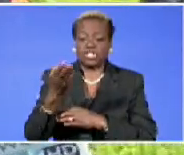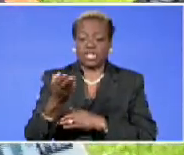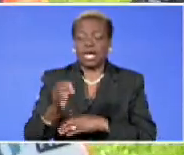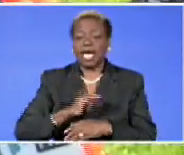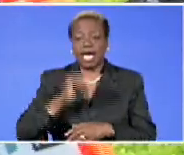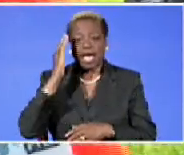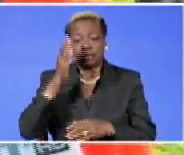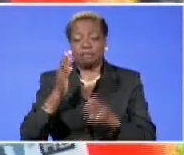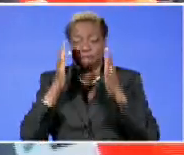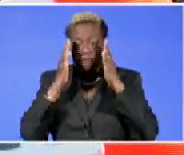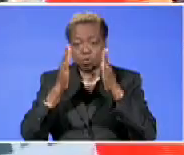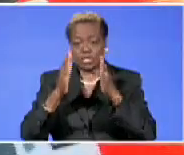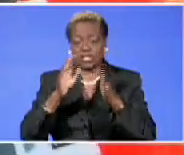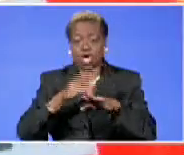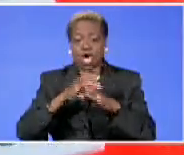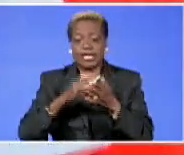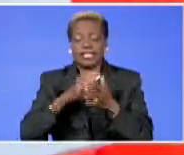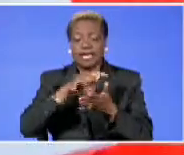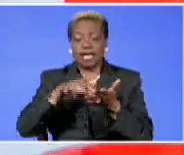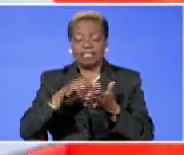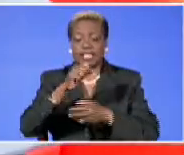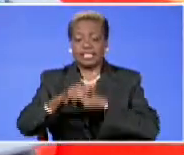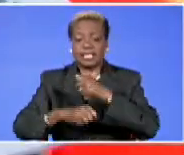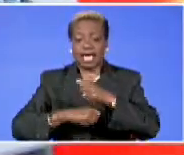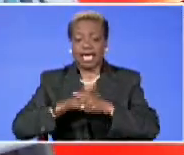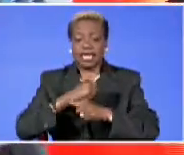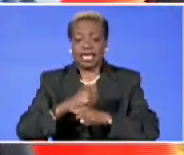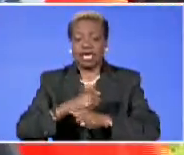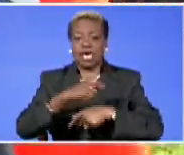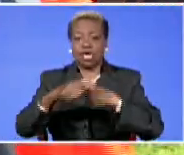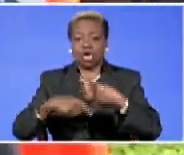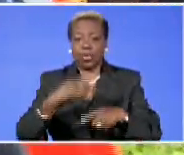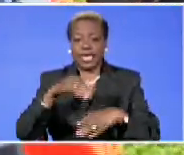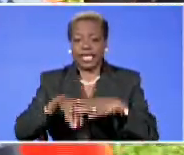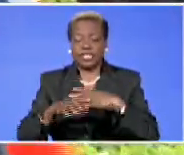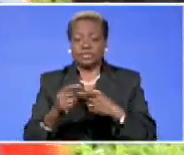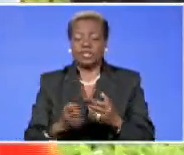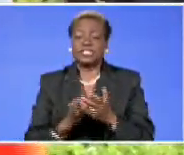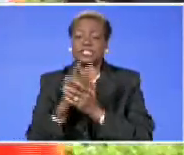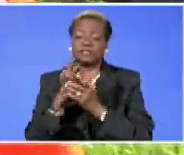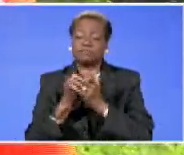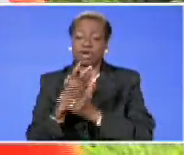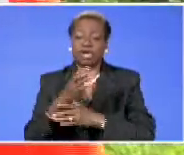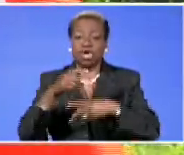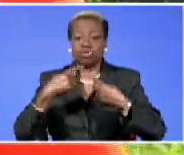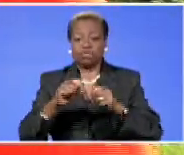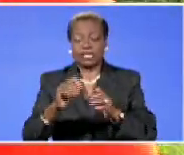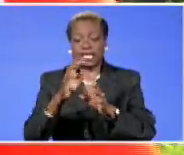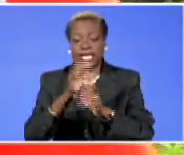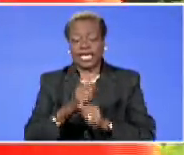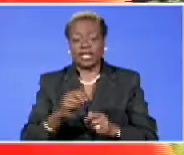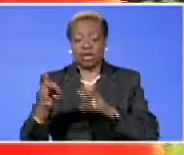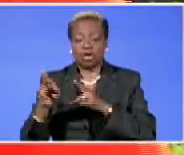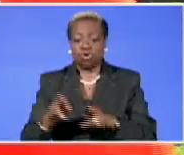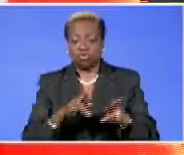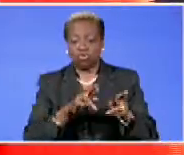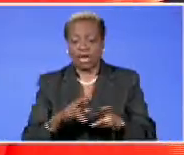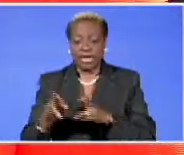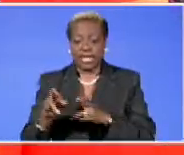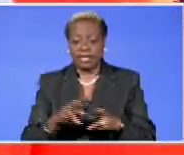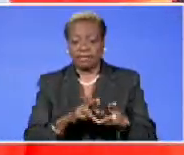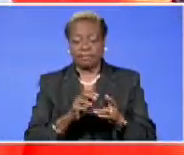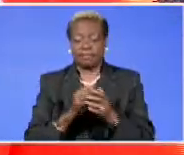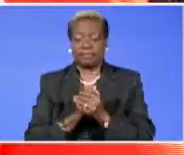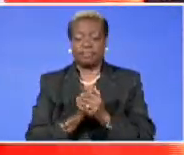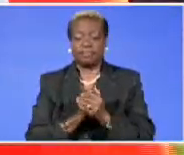this year. And then just going into the spring trying to get ready, hopefully to play with the team Great Britain to get into the